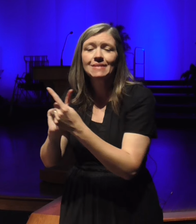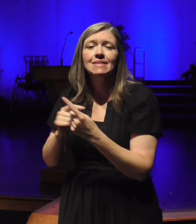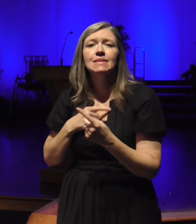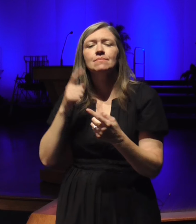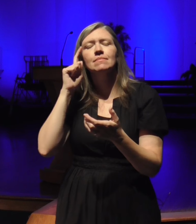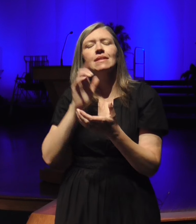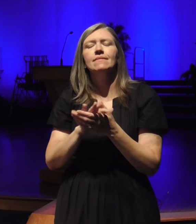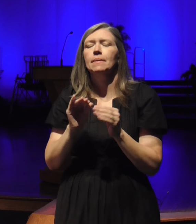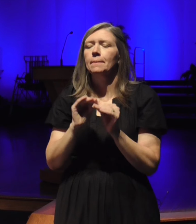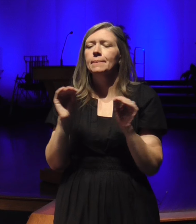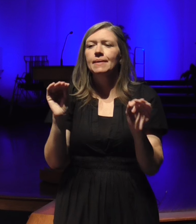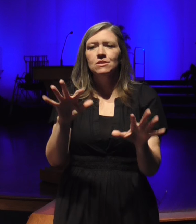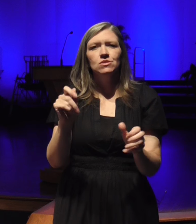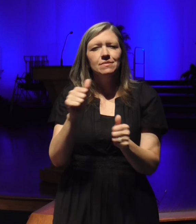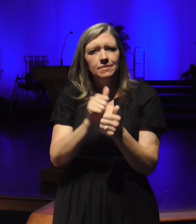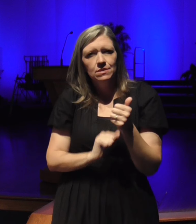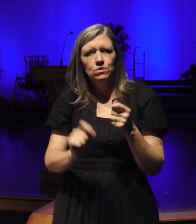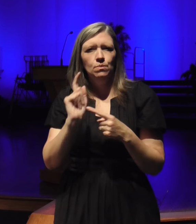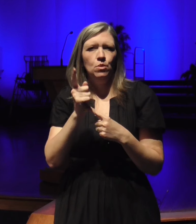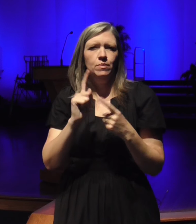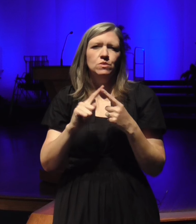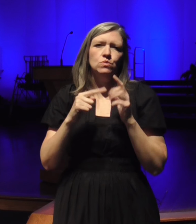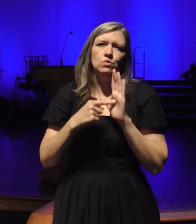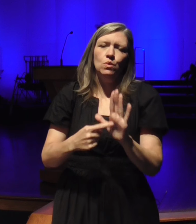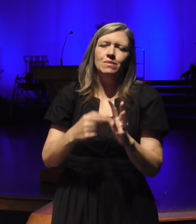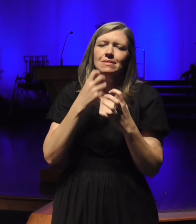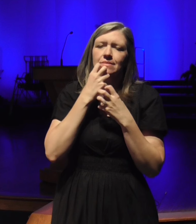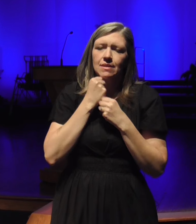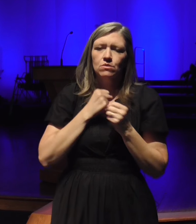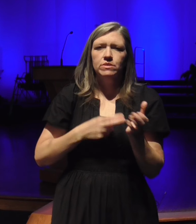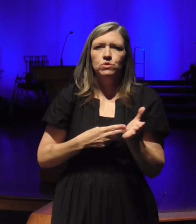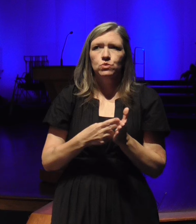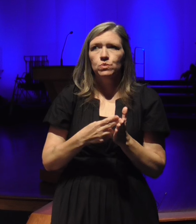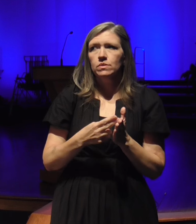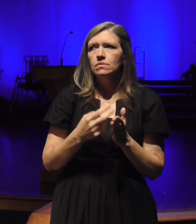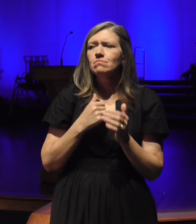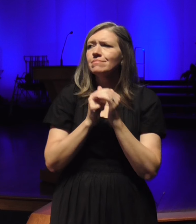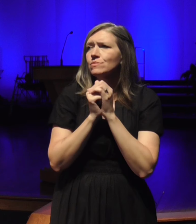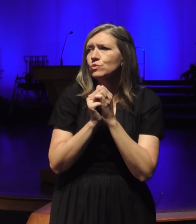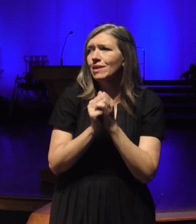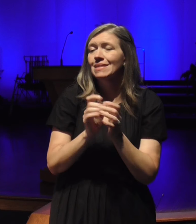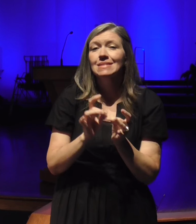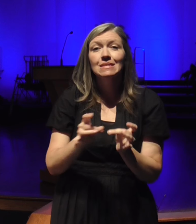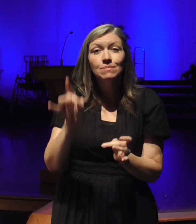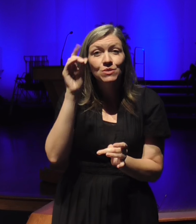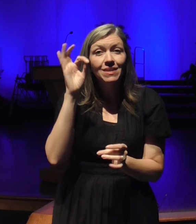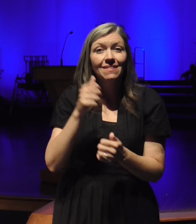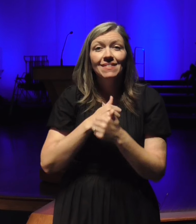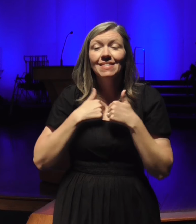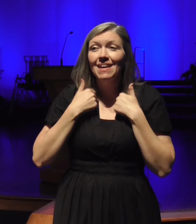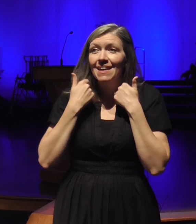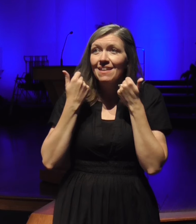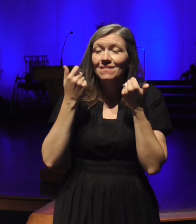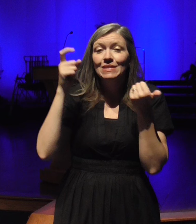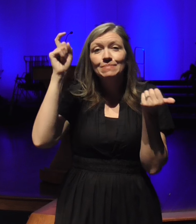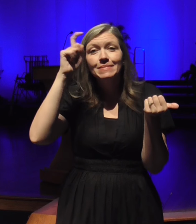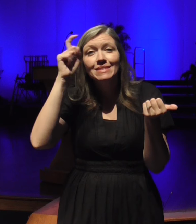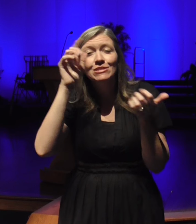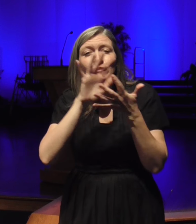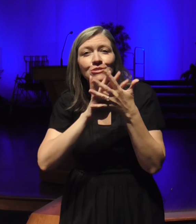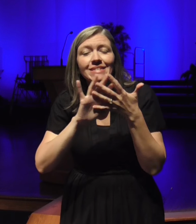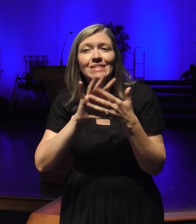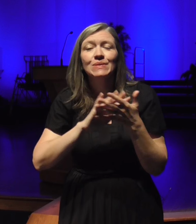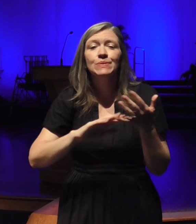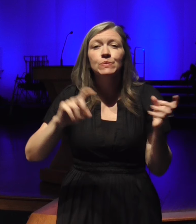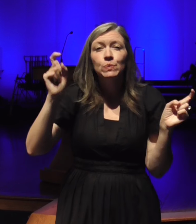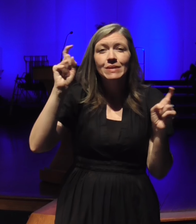to trust in the precious nature of those I daily encounter, and to believe in the magic of each moment to reveal sacred truths.